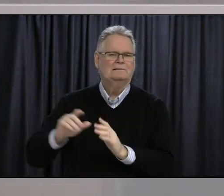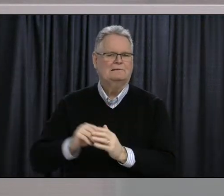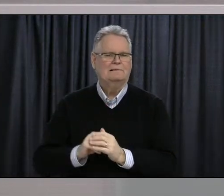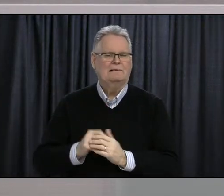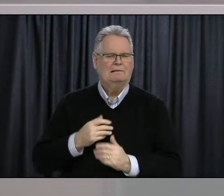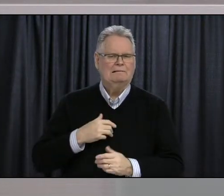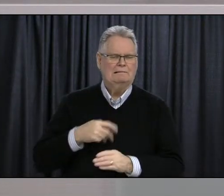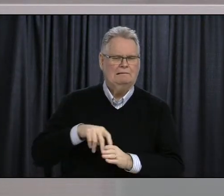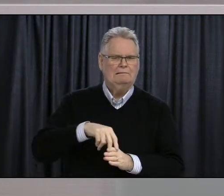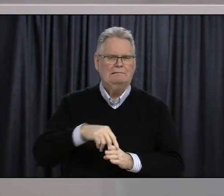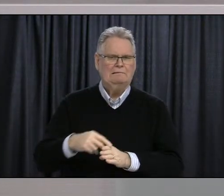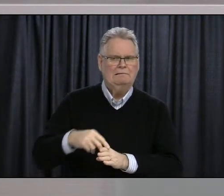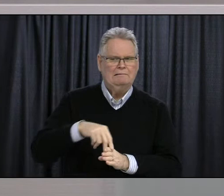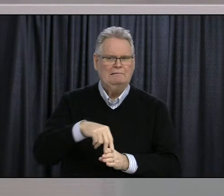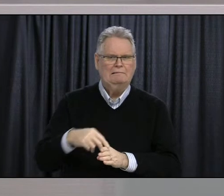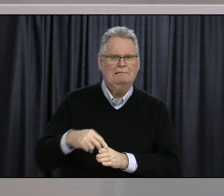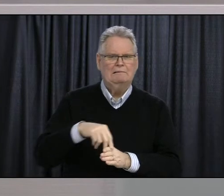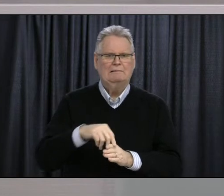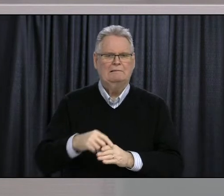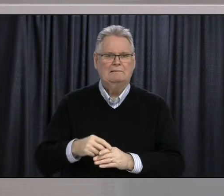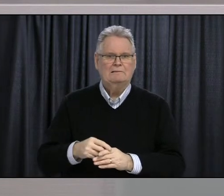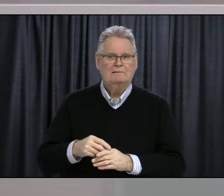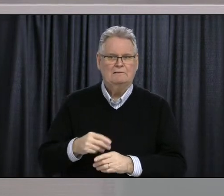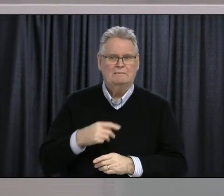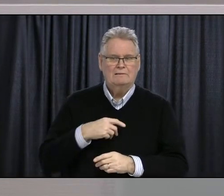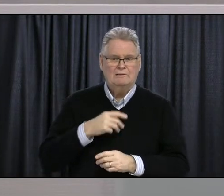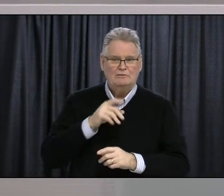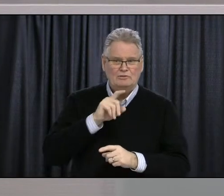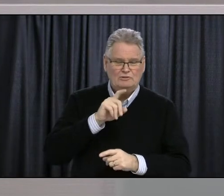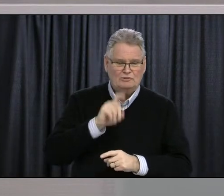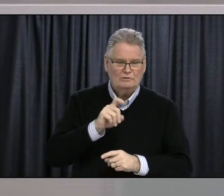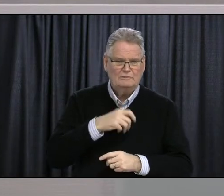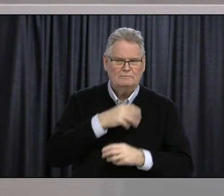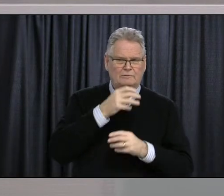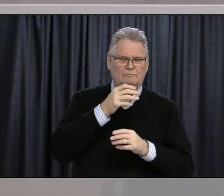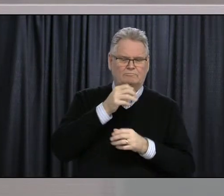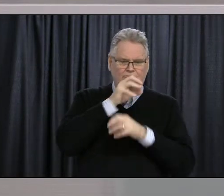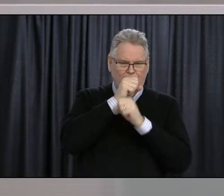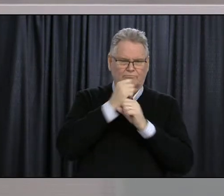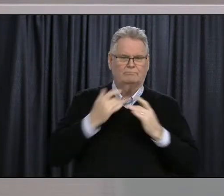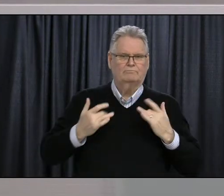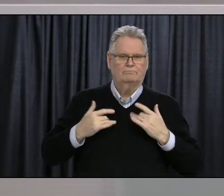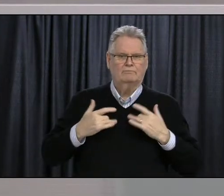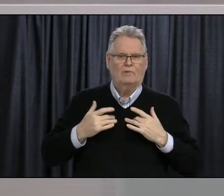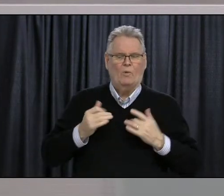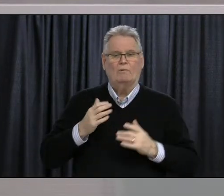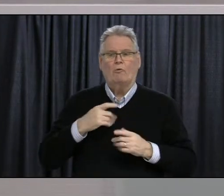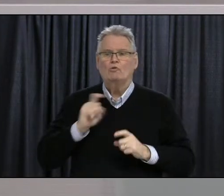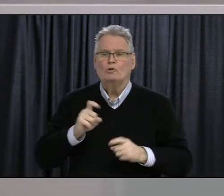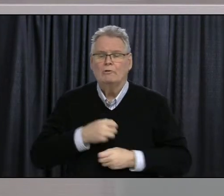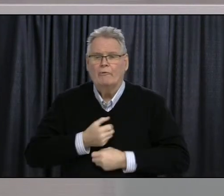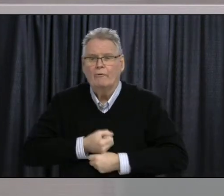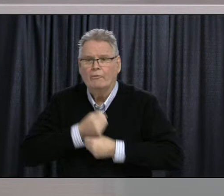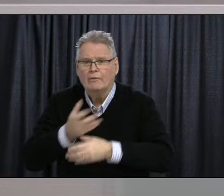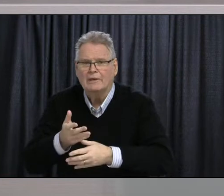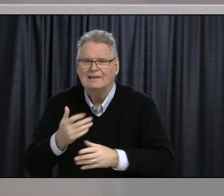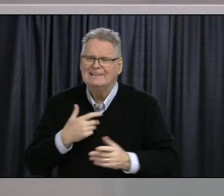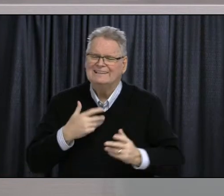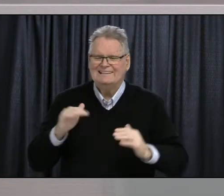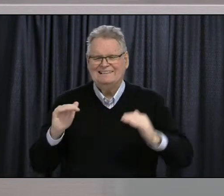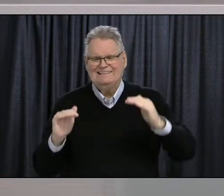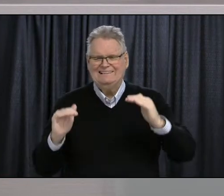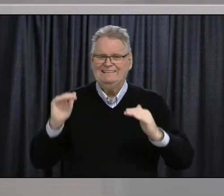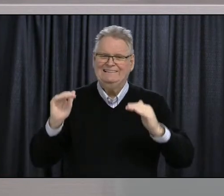harmful to protect privacy than perhaps be more transparent. And I guess there's a fine line, but is it possible to be too careful about